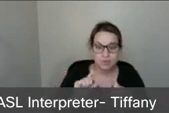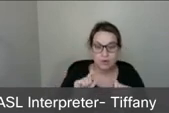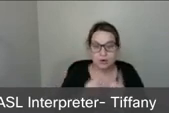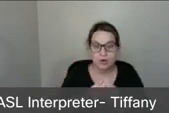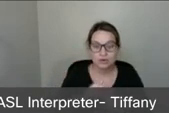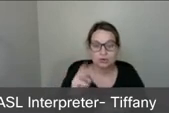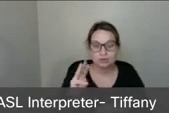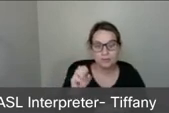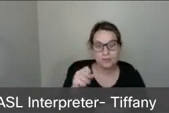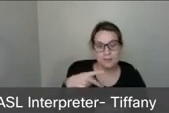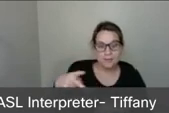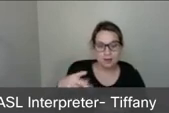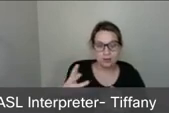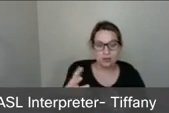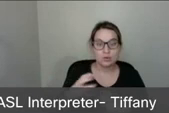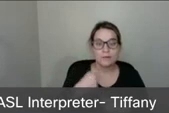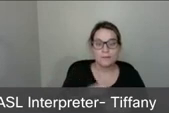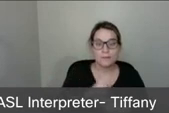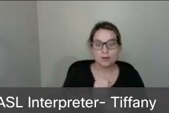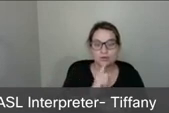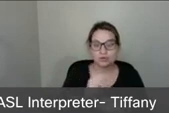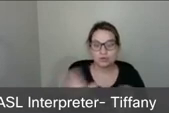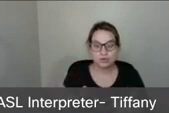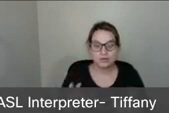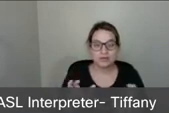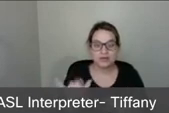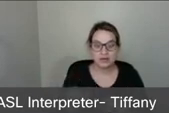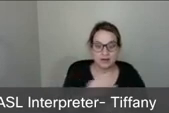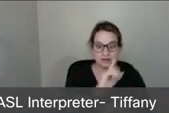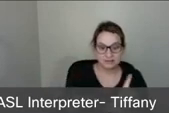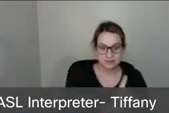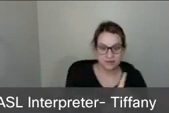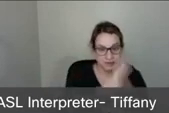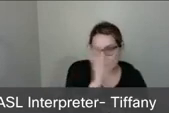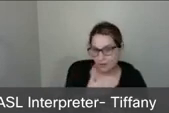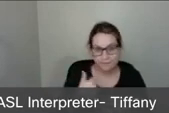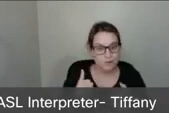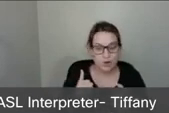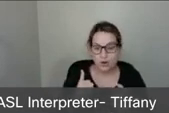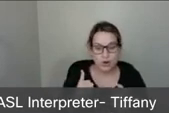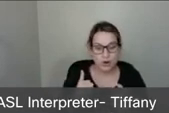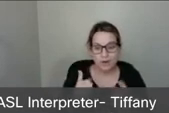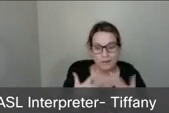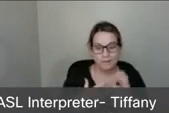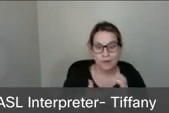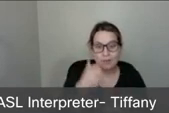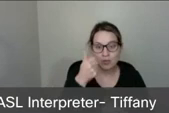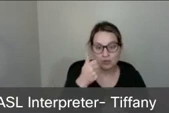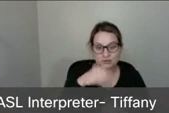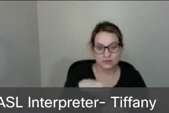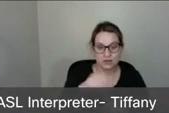The district mapping would likely ensure that Democrats never have an outright majority in our